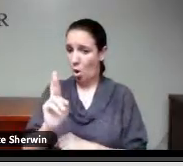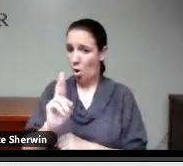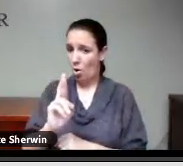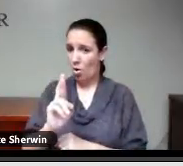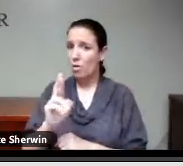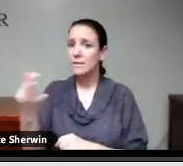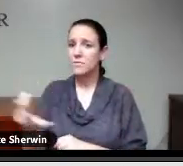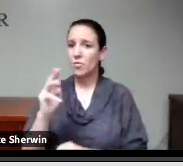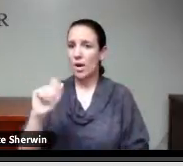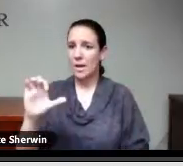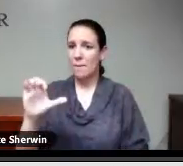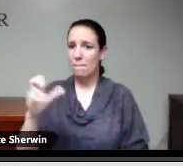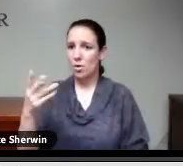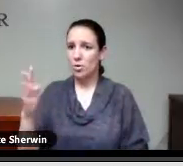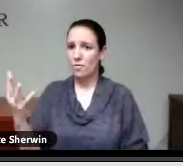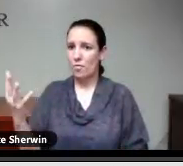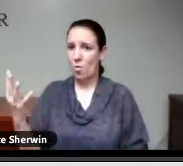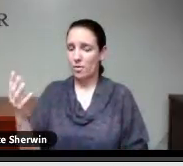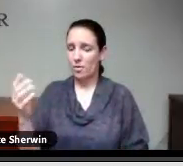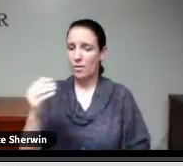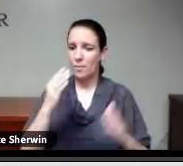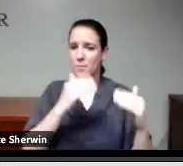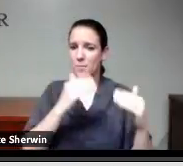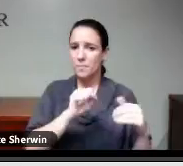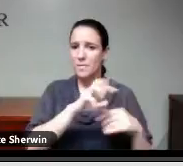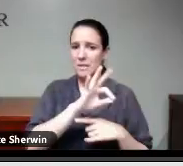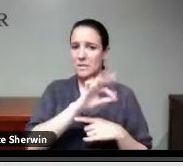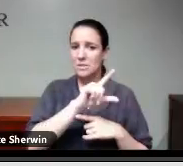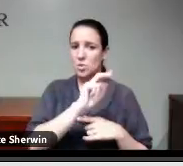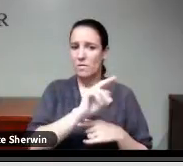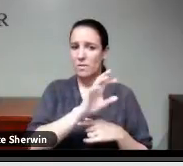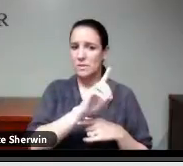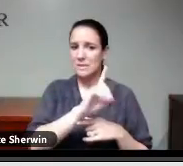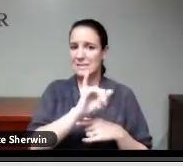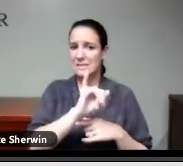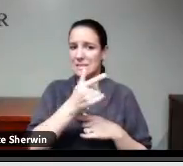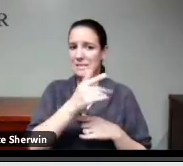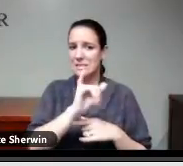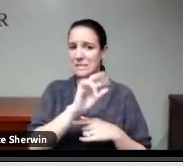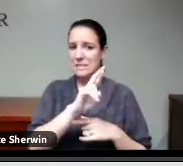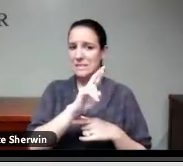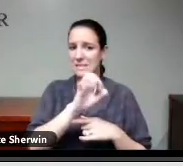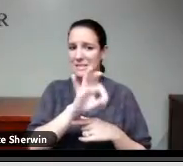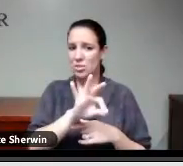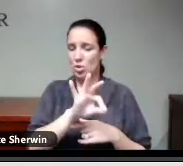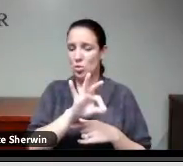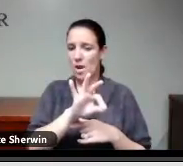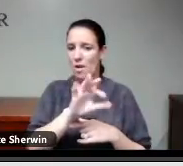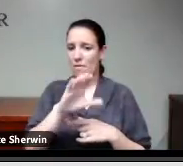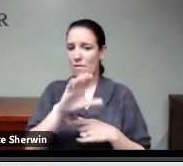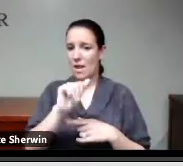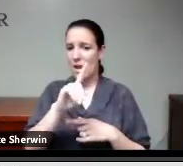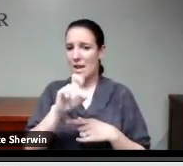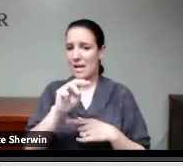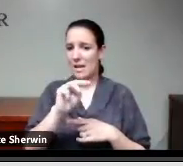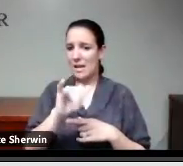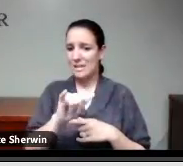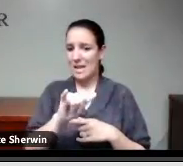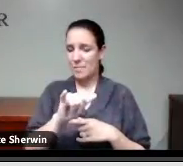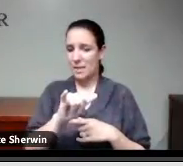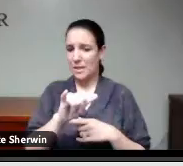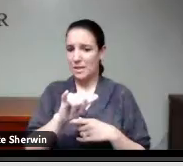4th. The next webinar of Swiflin's DigiRef Academy, Part 5, Resources for the Law and Legal Questions,